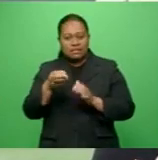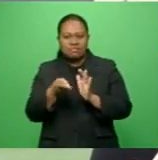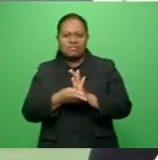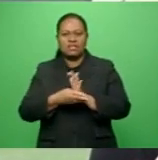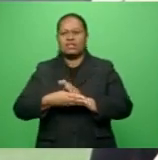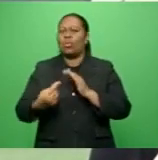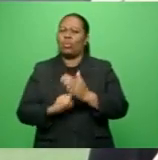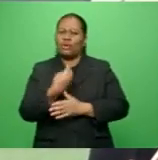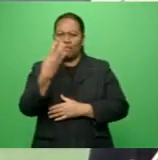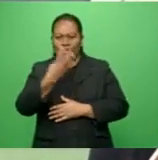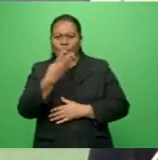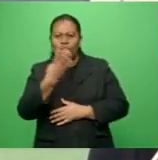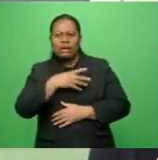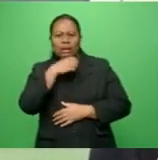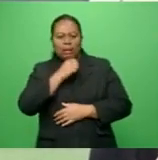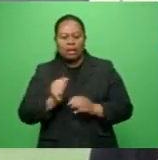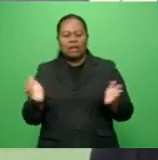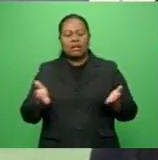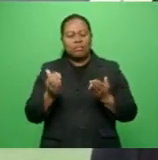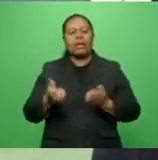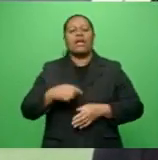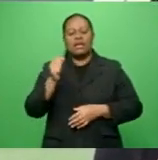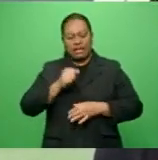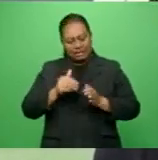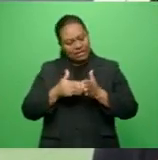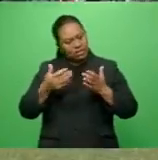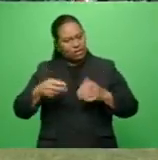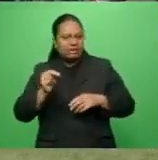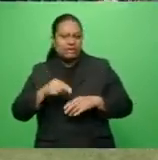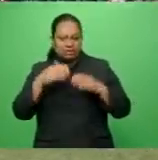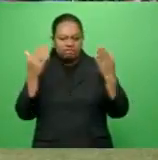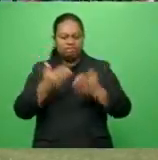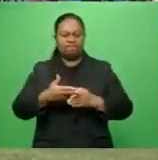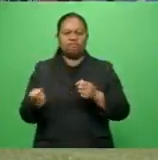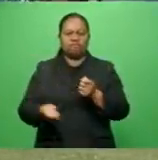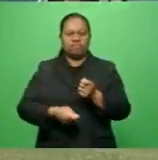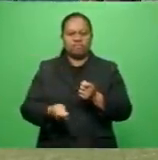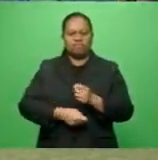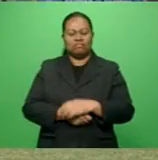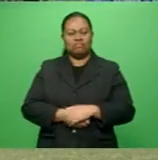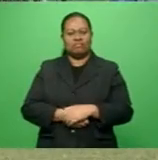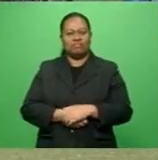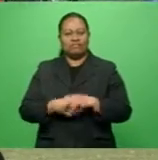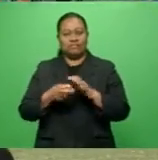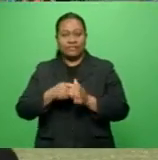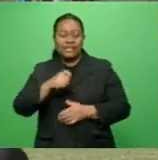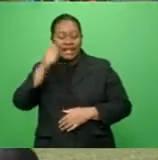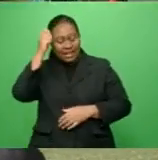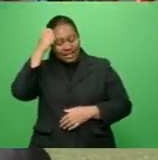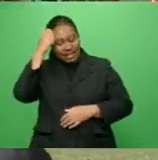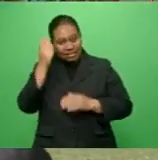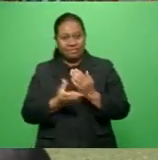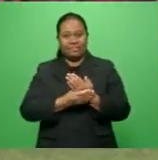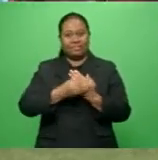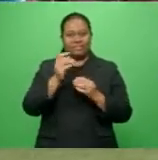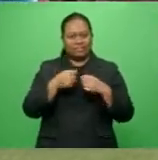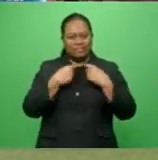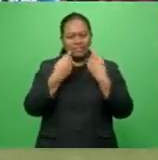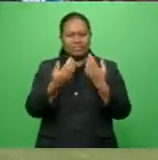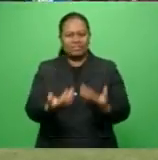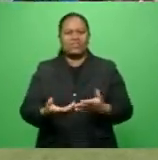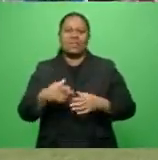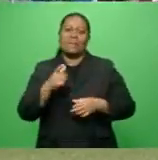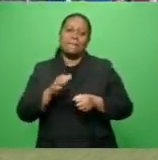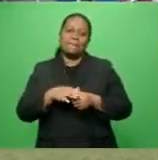players. We need to work on discipline. It's a big issue with us now. The yellow card in the first half also resulted in